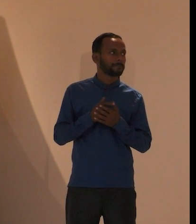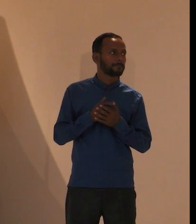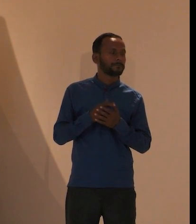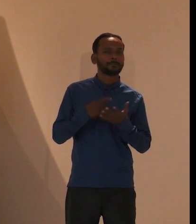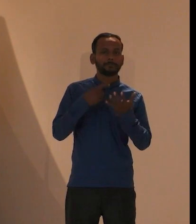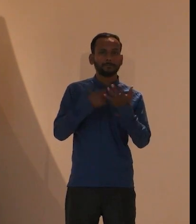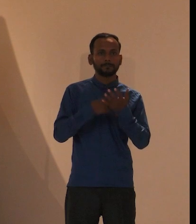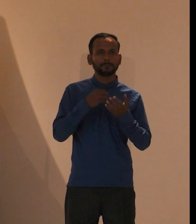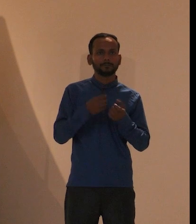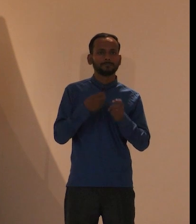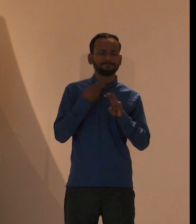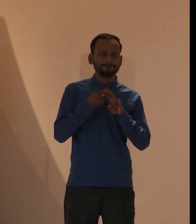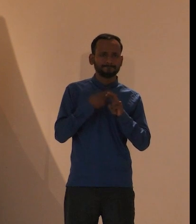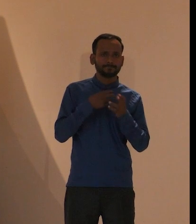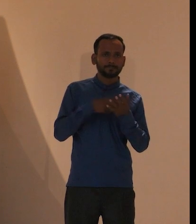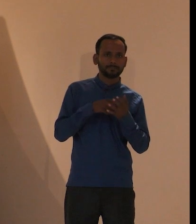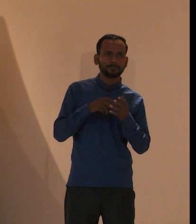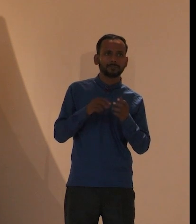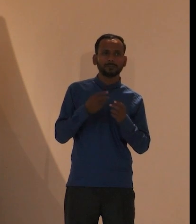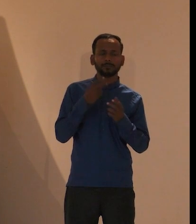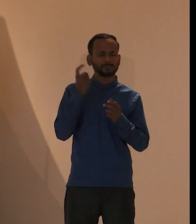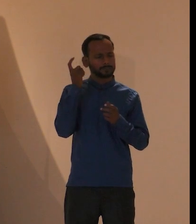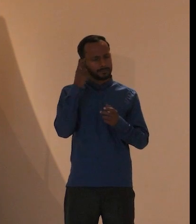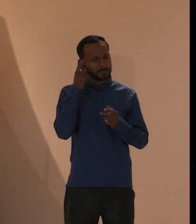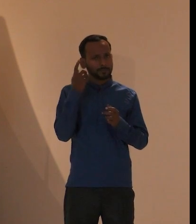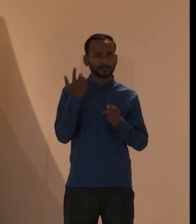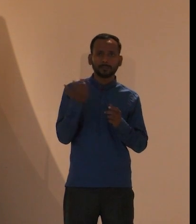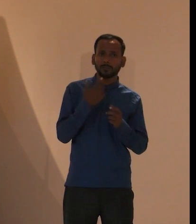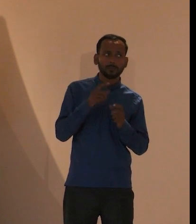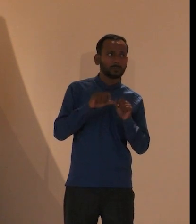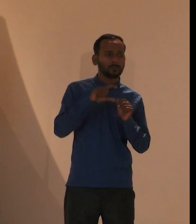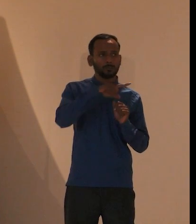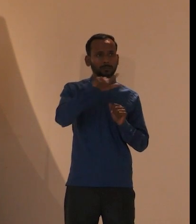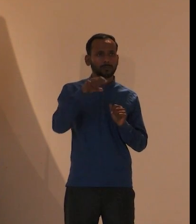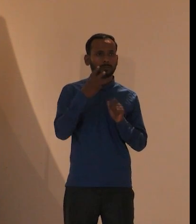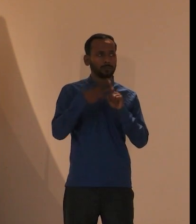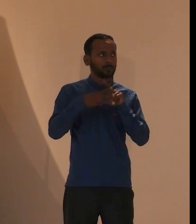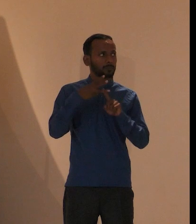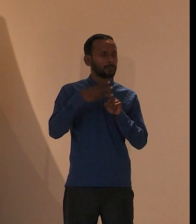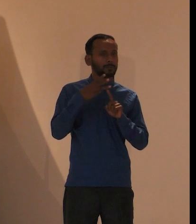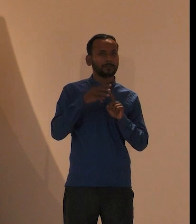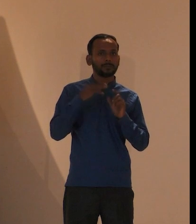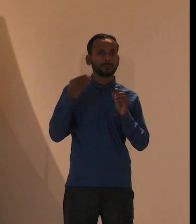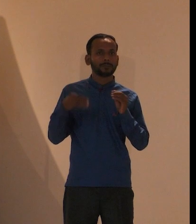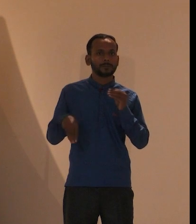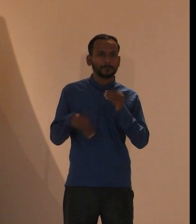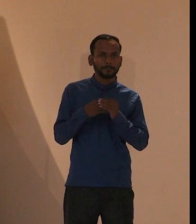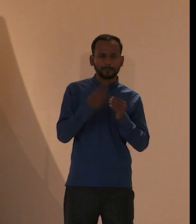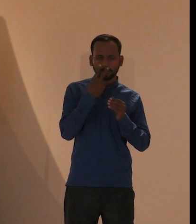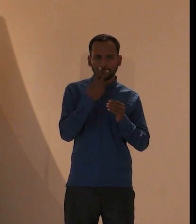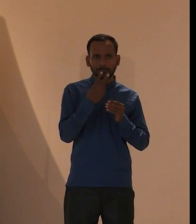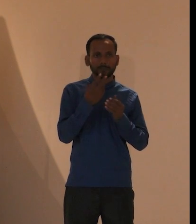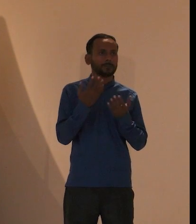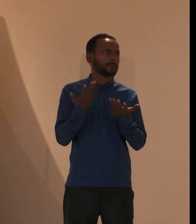rock in a thinking posture. So all these three objects that we are looking at, we can see